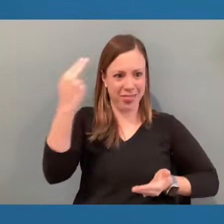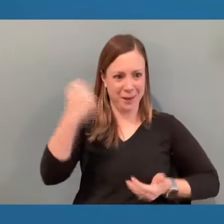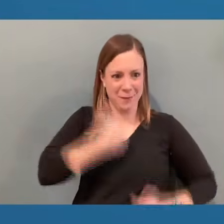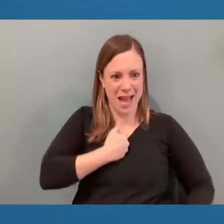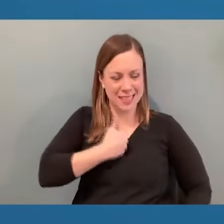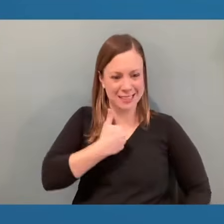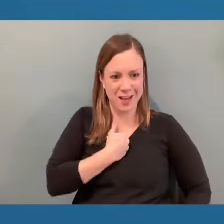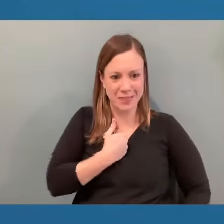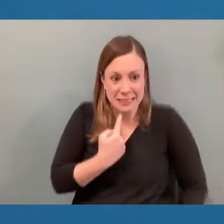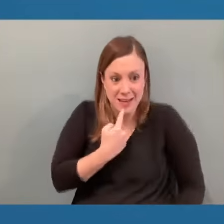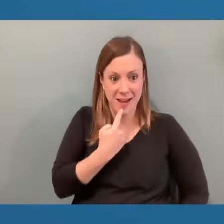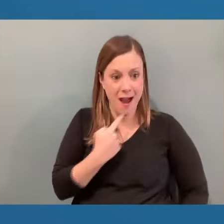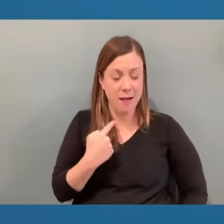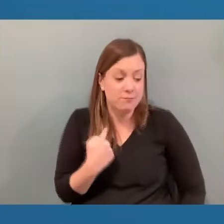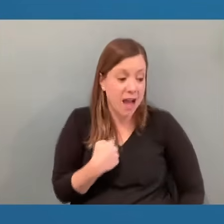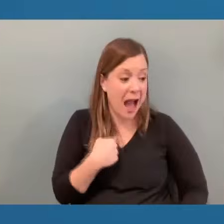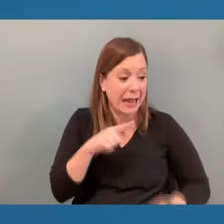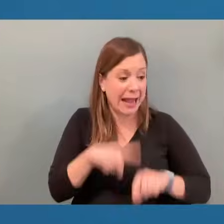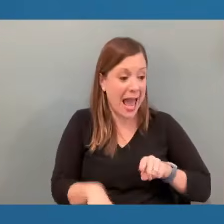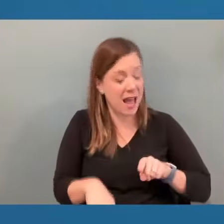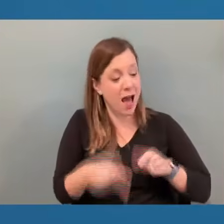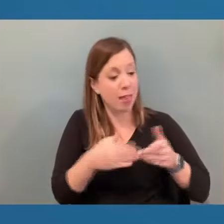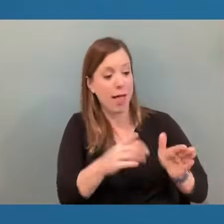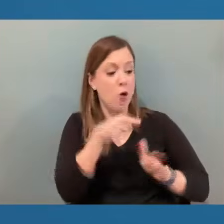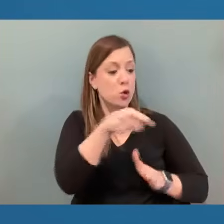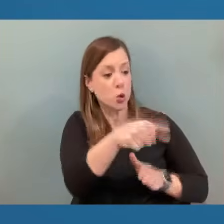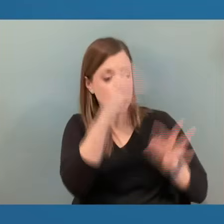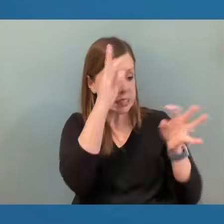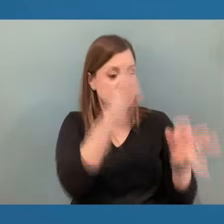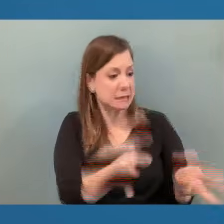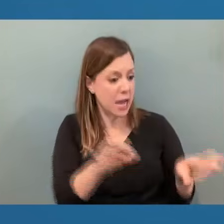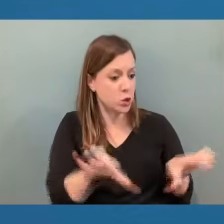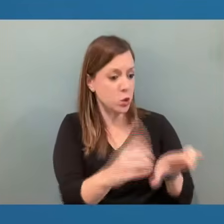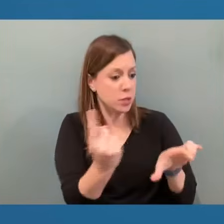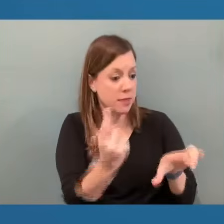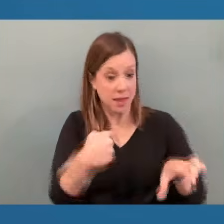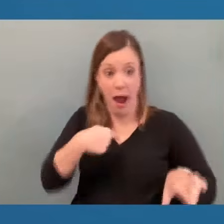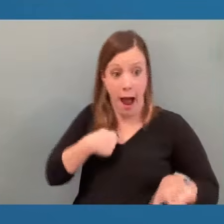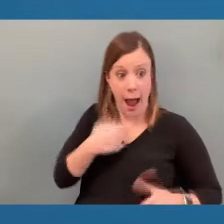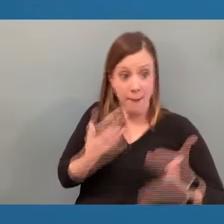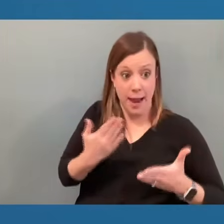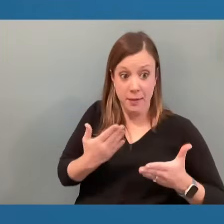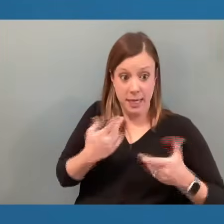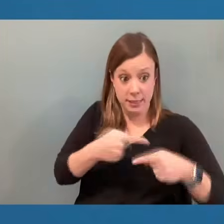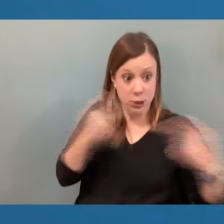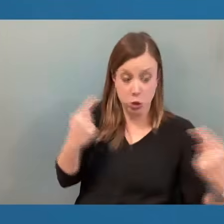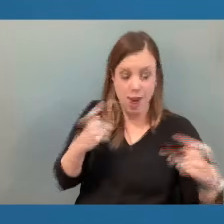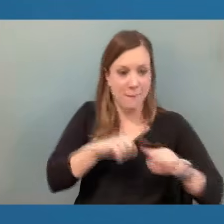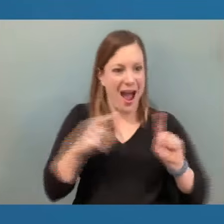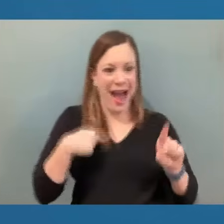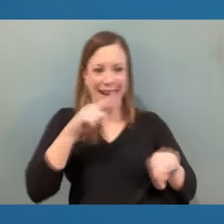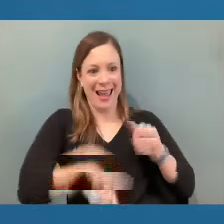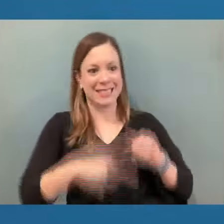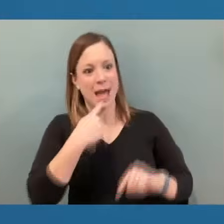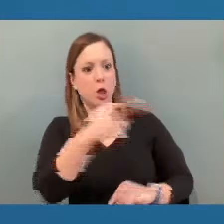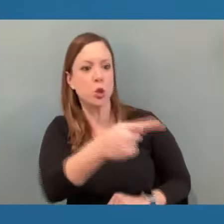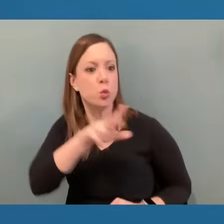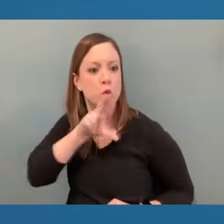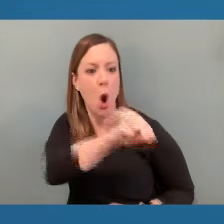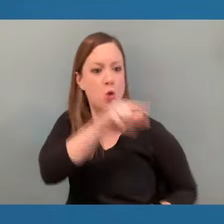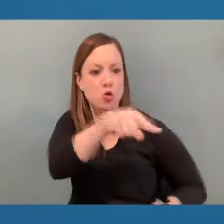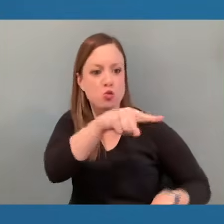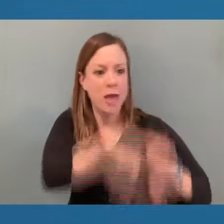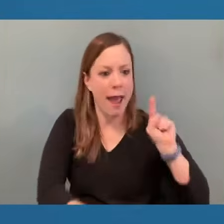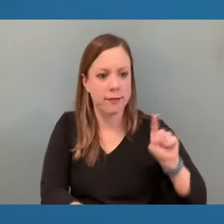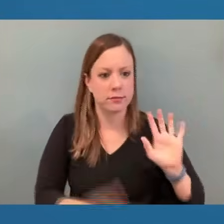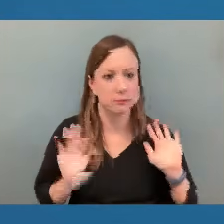I can't allow someone else to do something that I perhaps would not do. I cannot stand in their way. And that's the